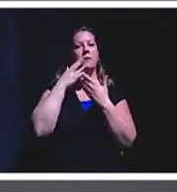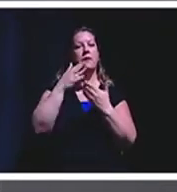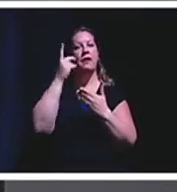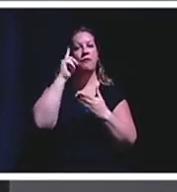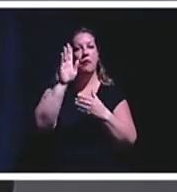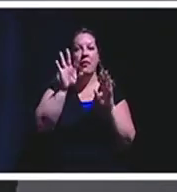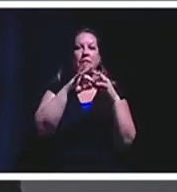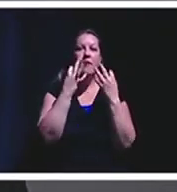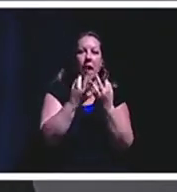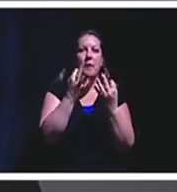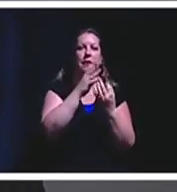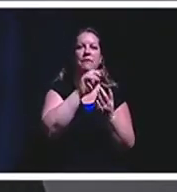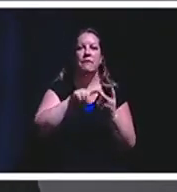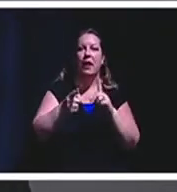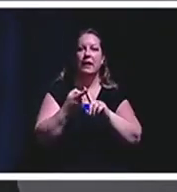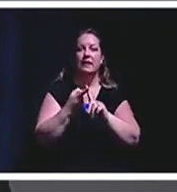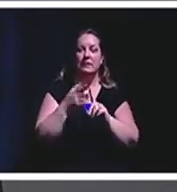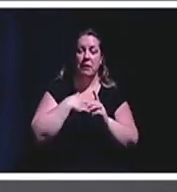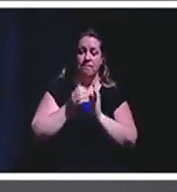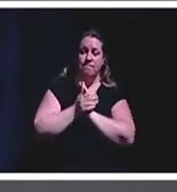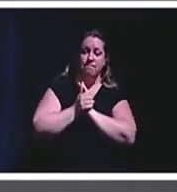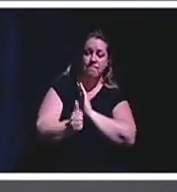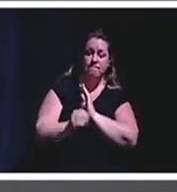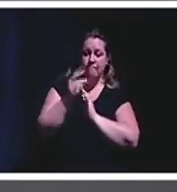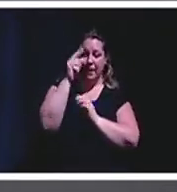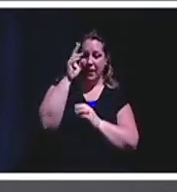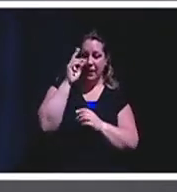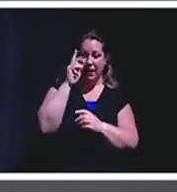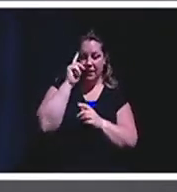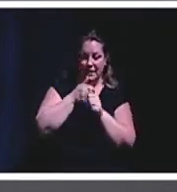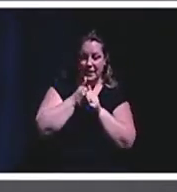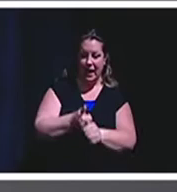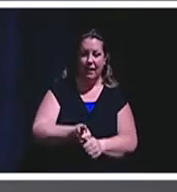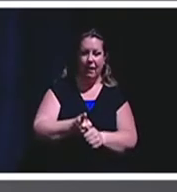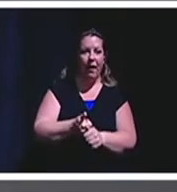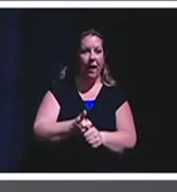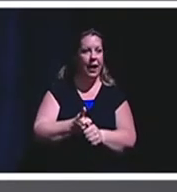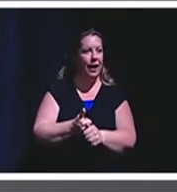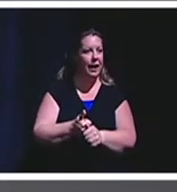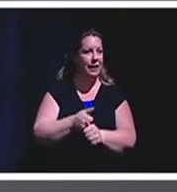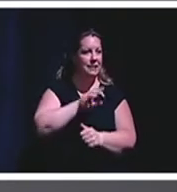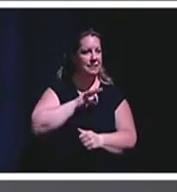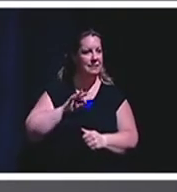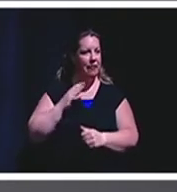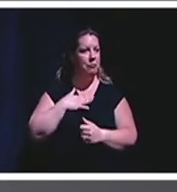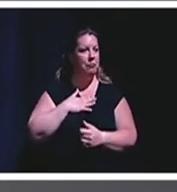and friends, will my talented and dedicated colleagues please rise.